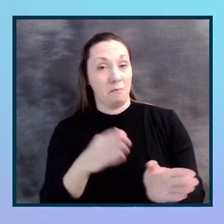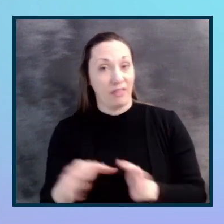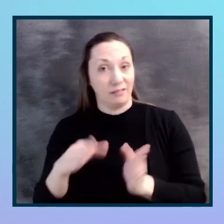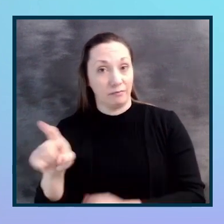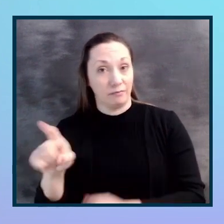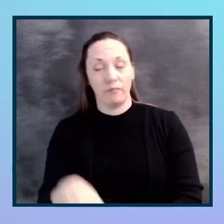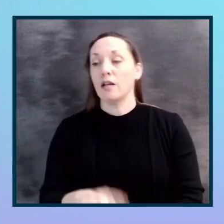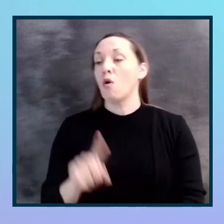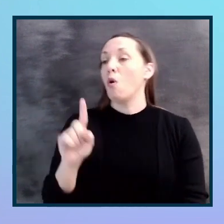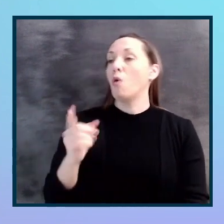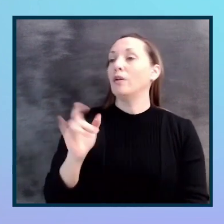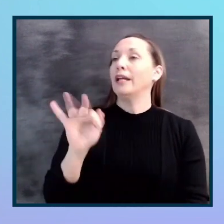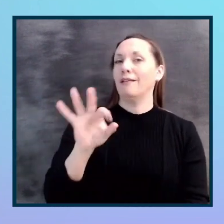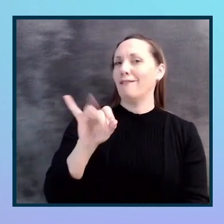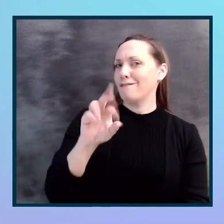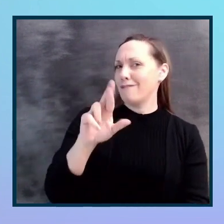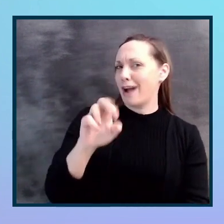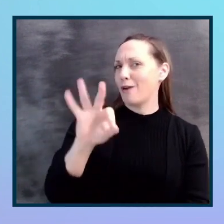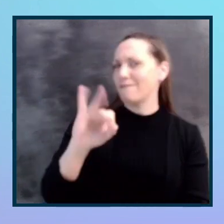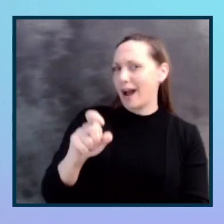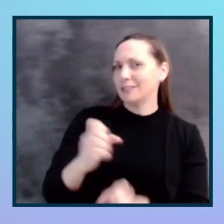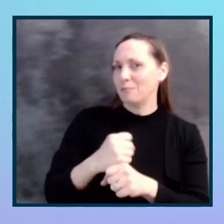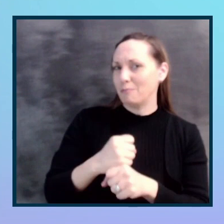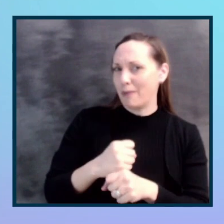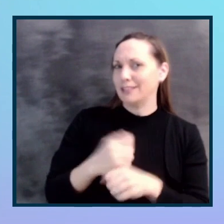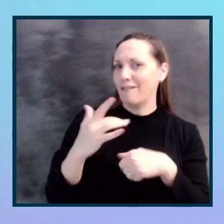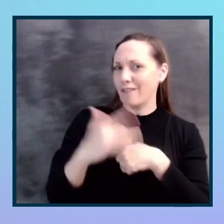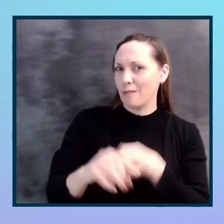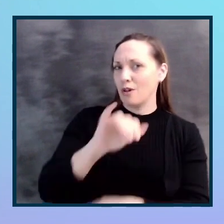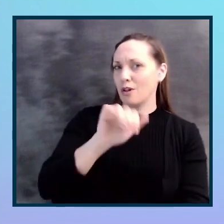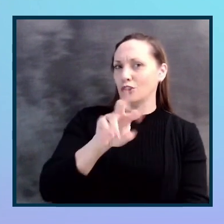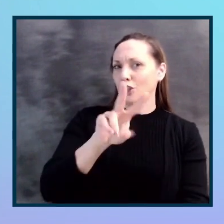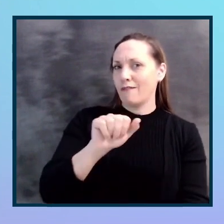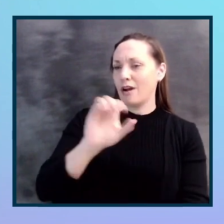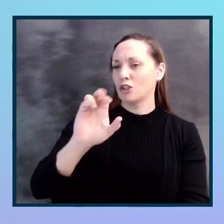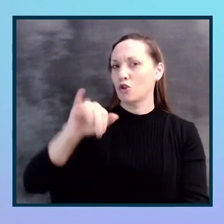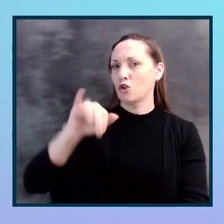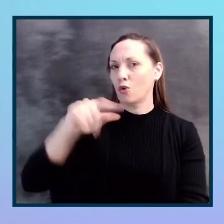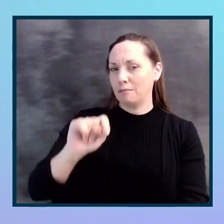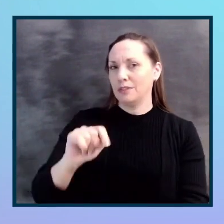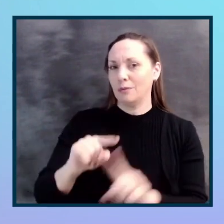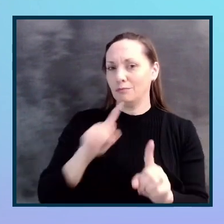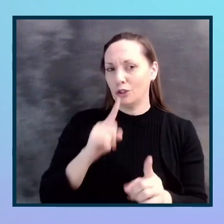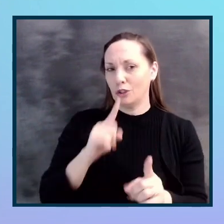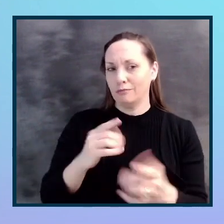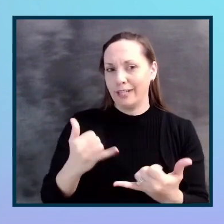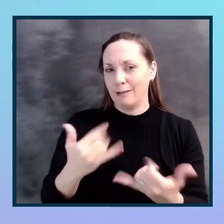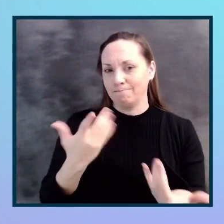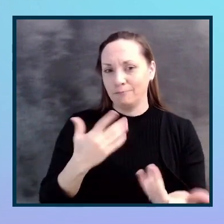Only if Firefox makes that available through JavaScript, which I am unsure at this moment. Got it. Thank